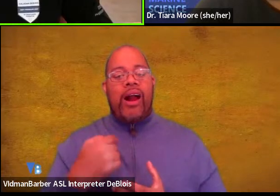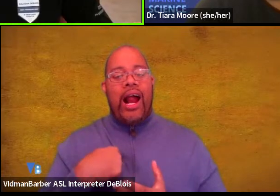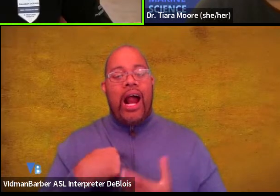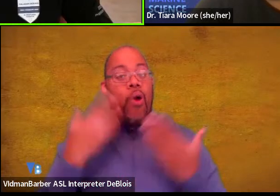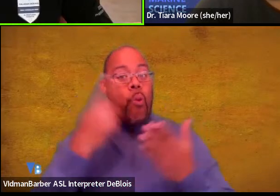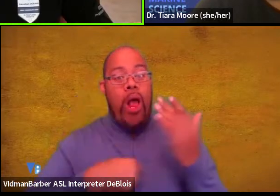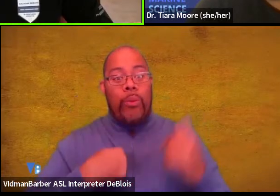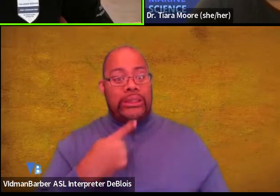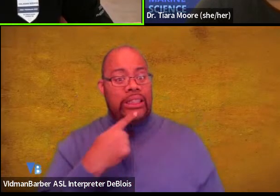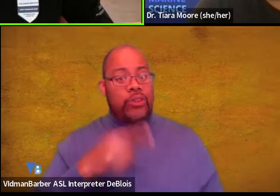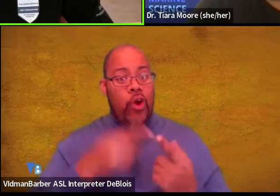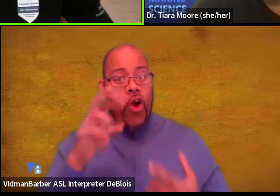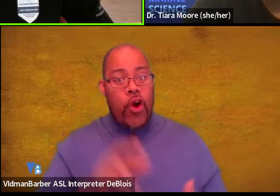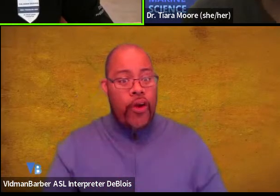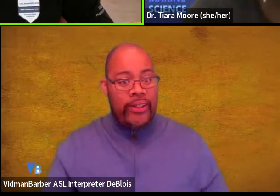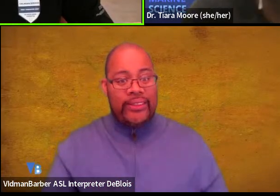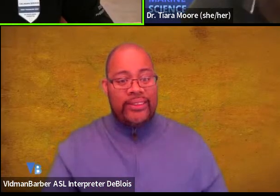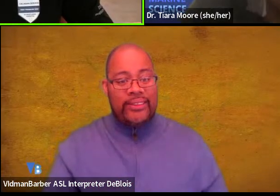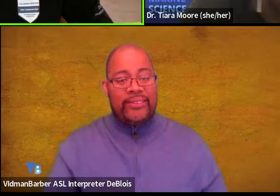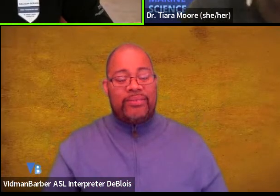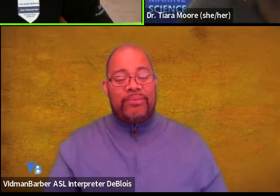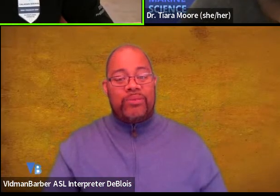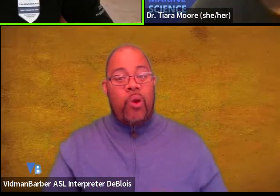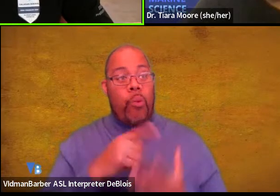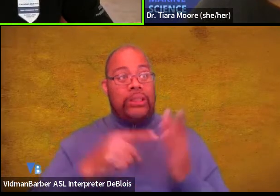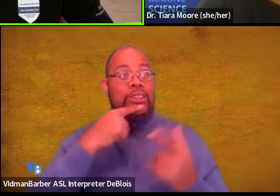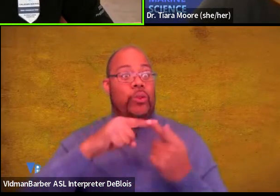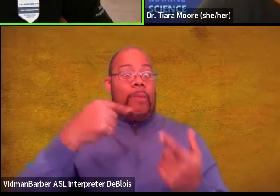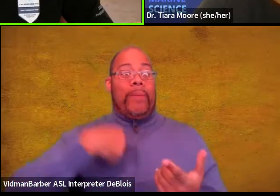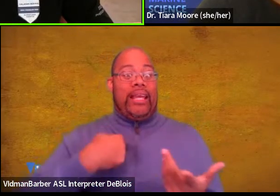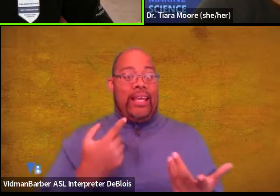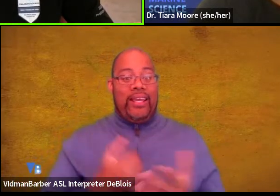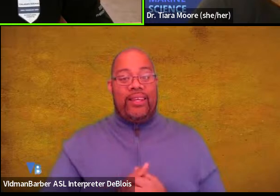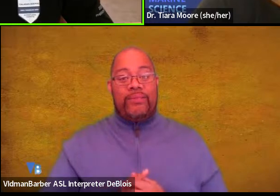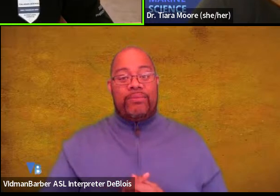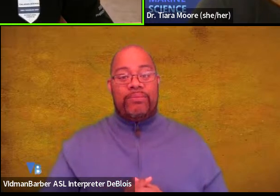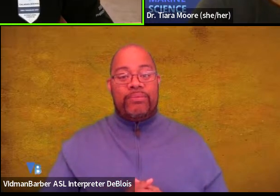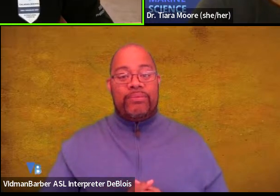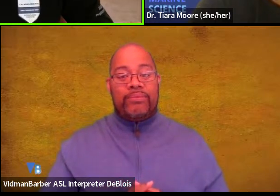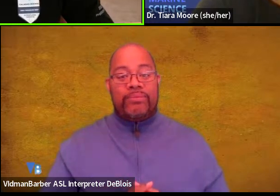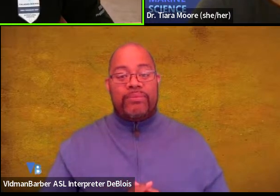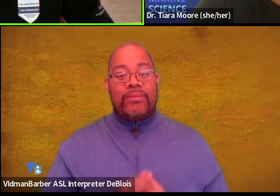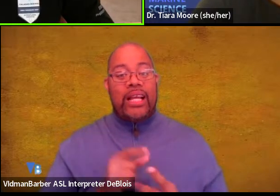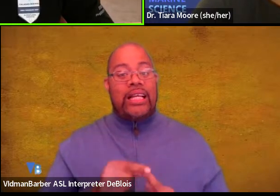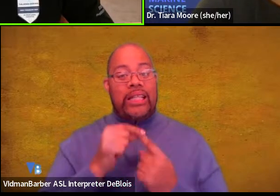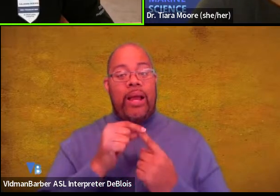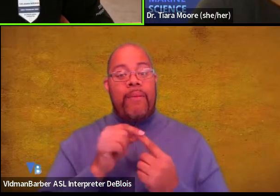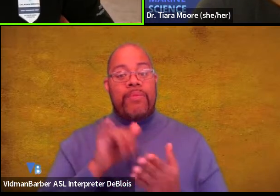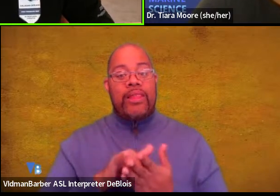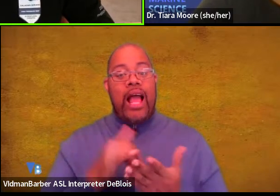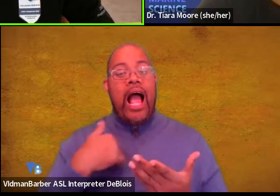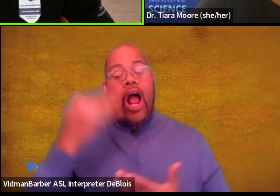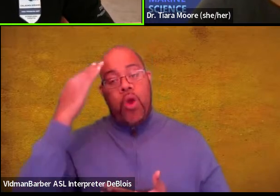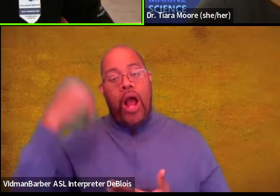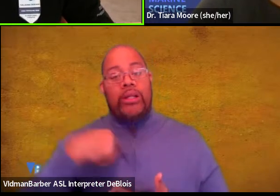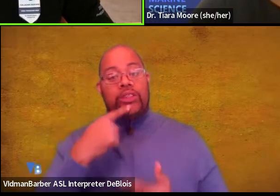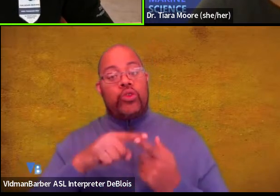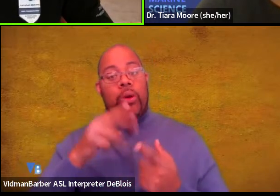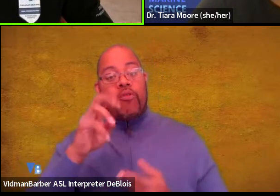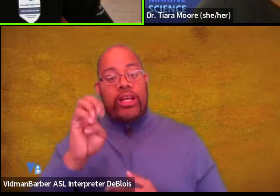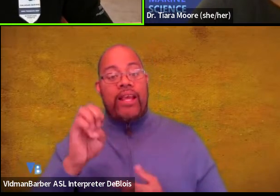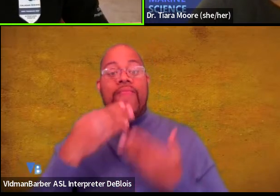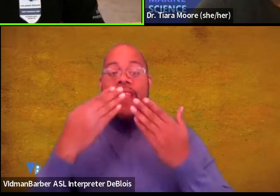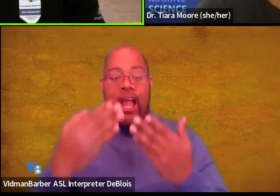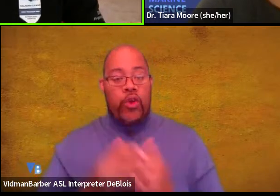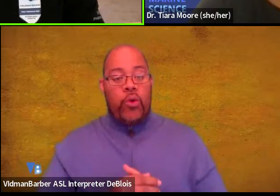don't know what I would say to her or what she would say to me, except that, I know I would say to Marie, thank